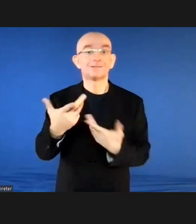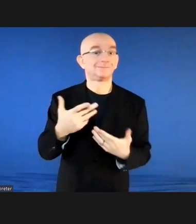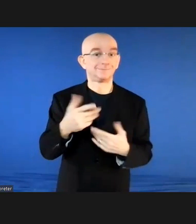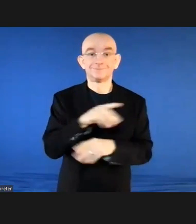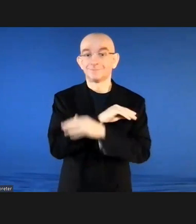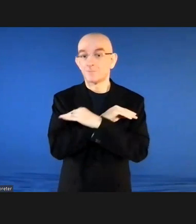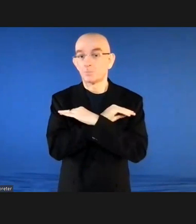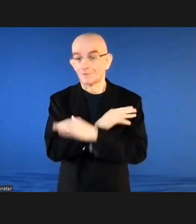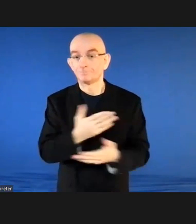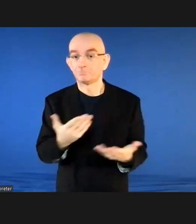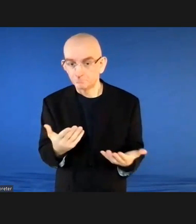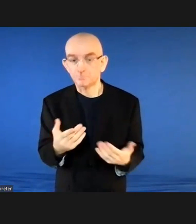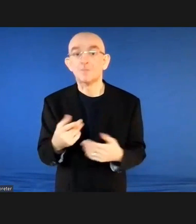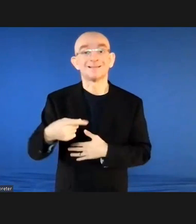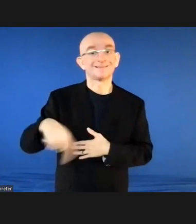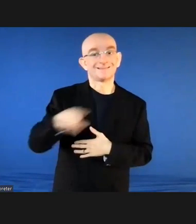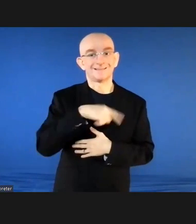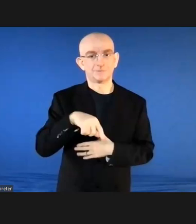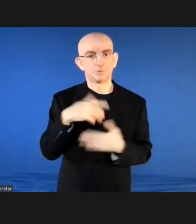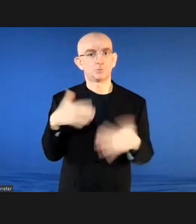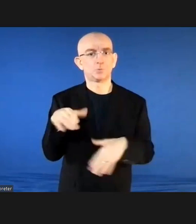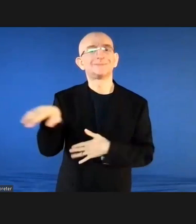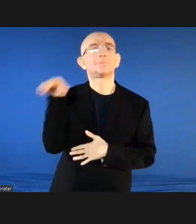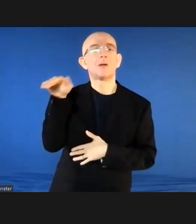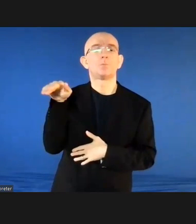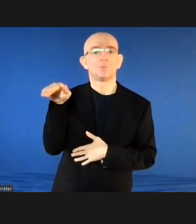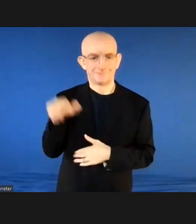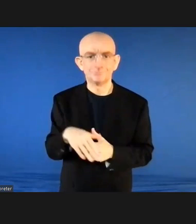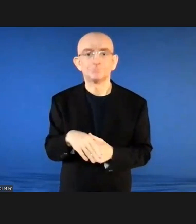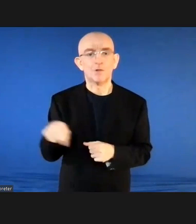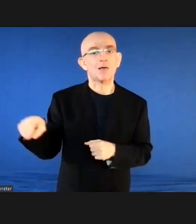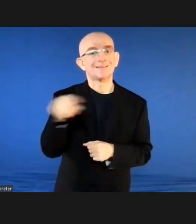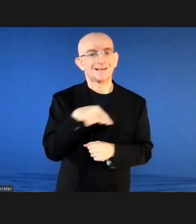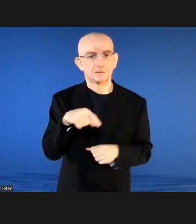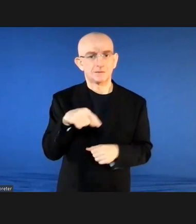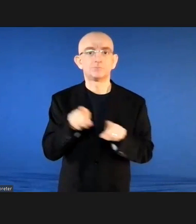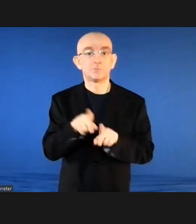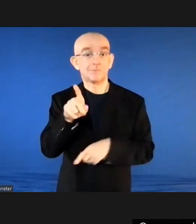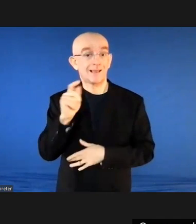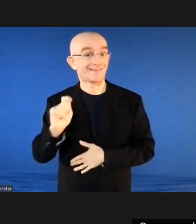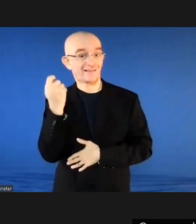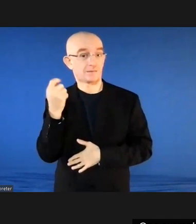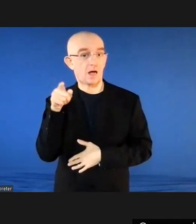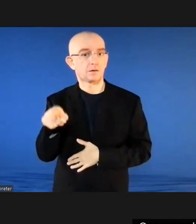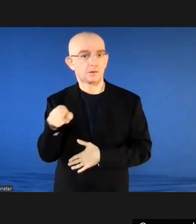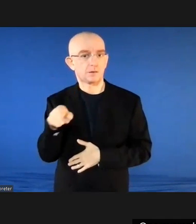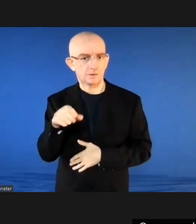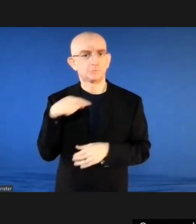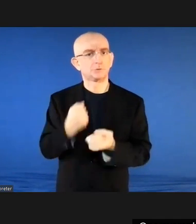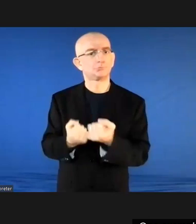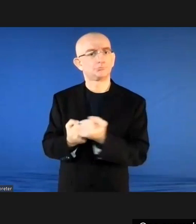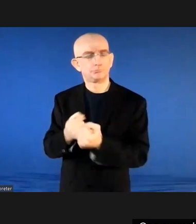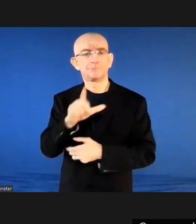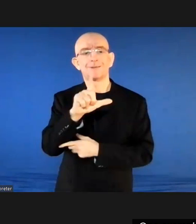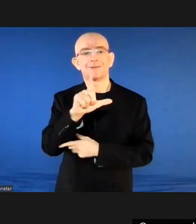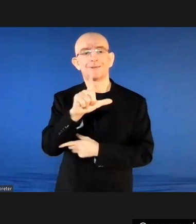across 50 primary schools in the Lakes region to improve educational outcomes for disabled girls. And this is a